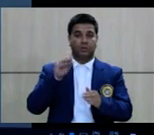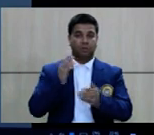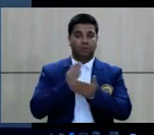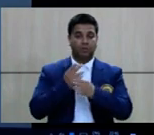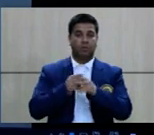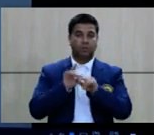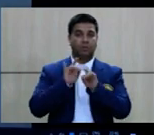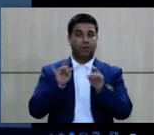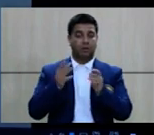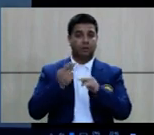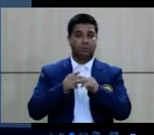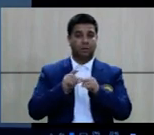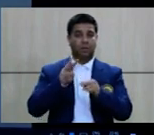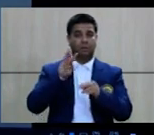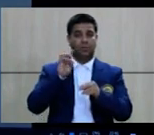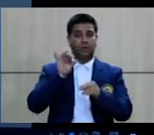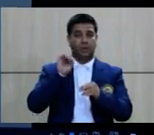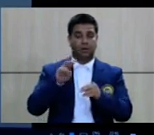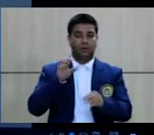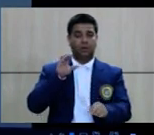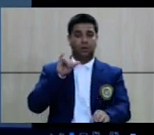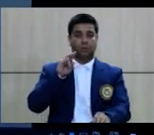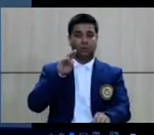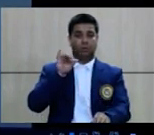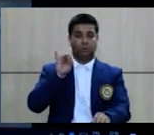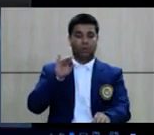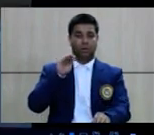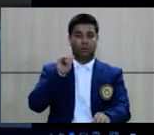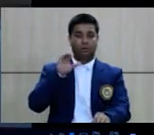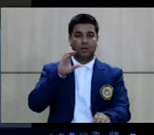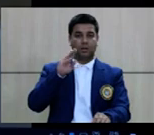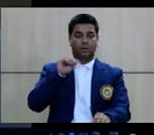beradi. Demak, bu mineral o'g'itimiz superfosfat o'g'iti ekan.